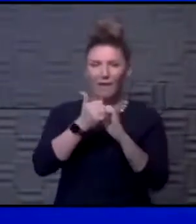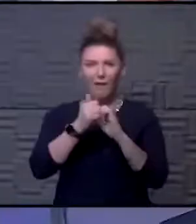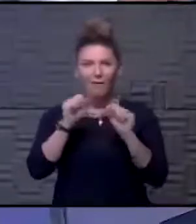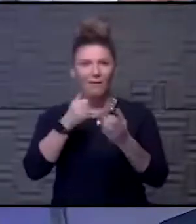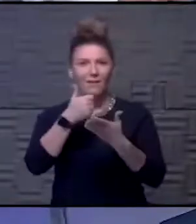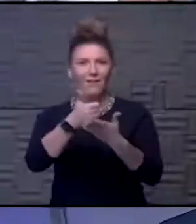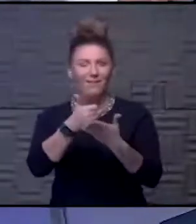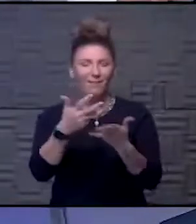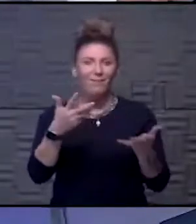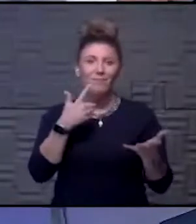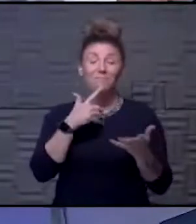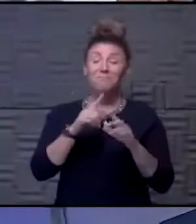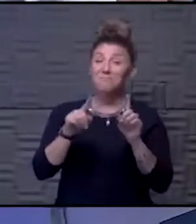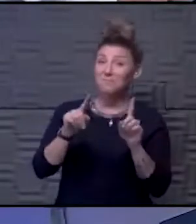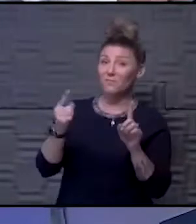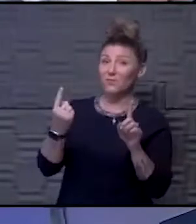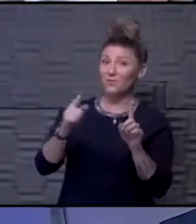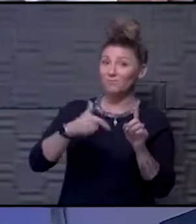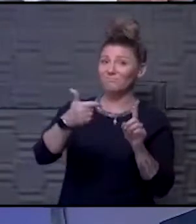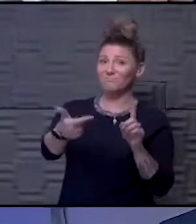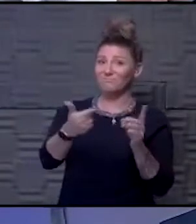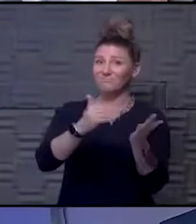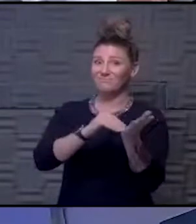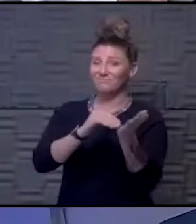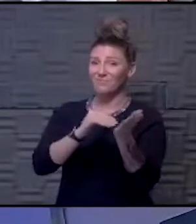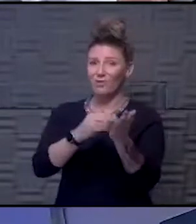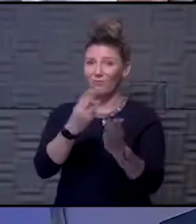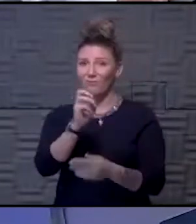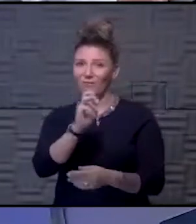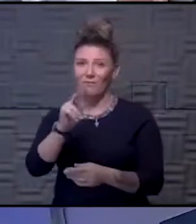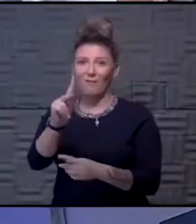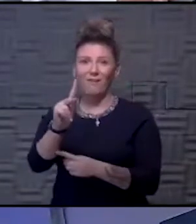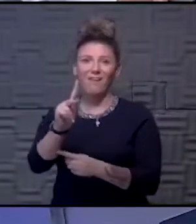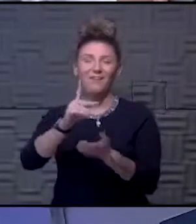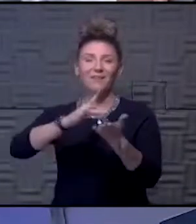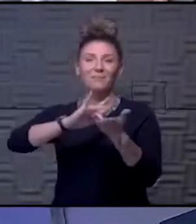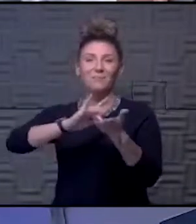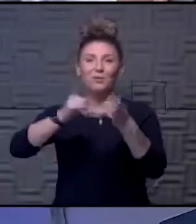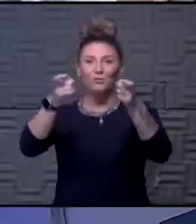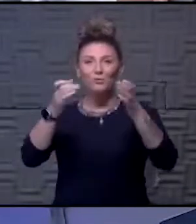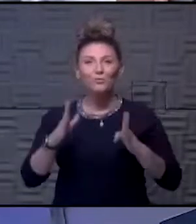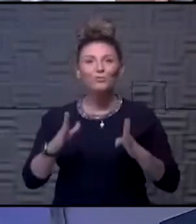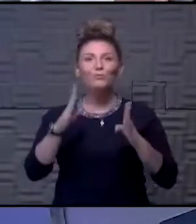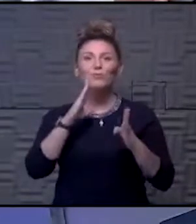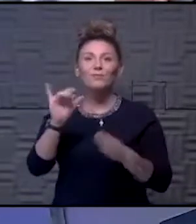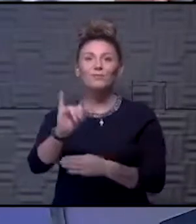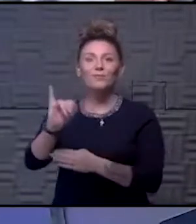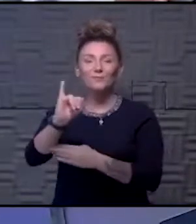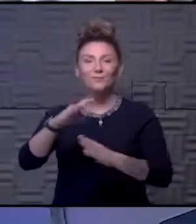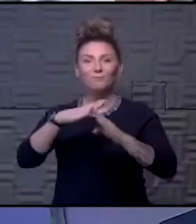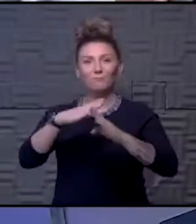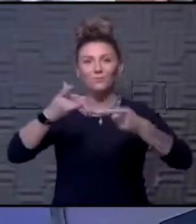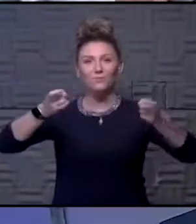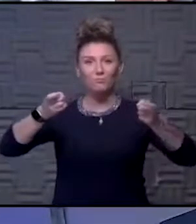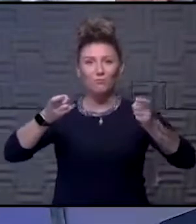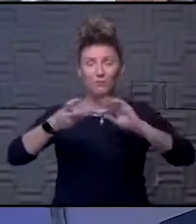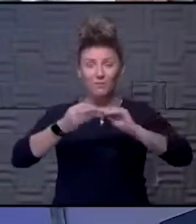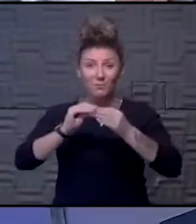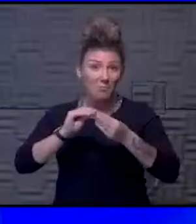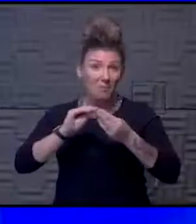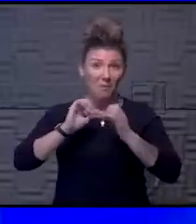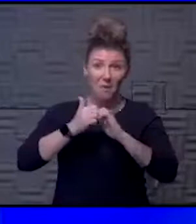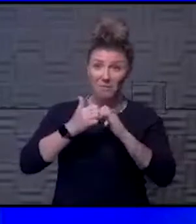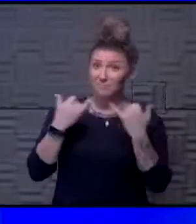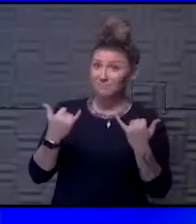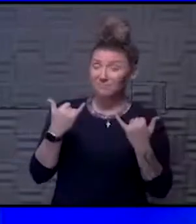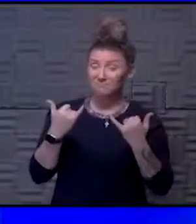as always, Doc Hawk, our Medical Director of Infection Prevention and Control, is here with our numbers. How are we looking today, Dana?